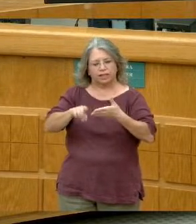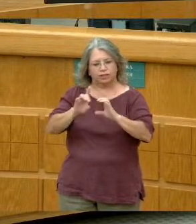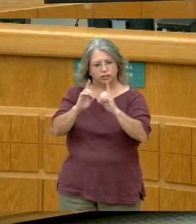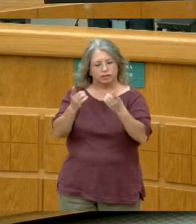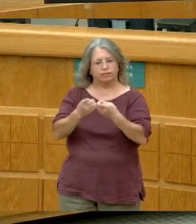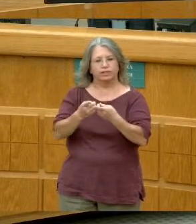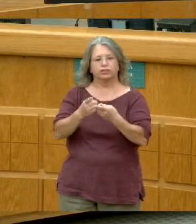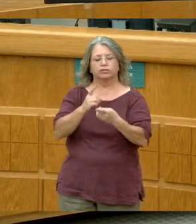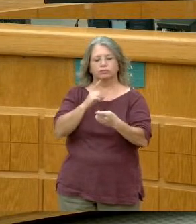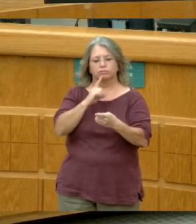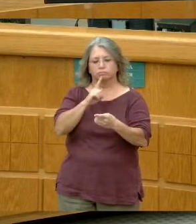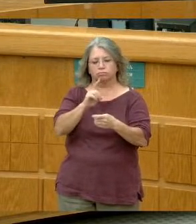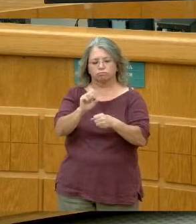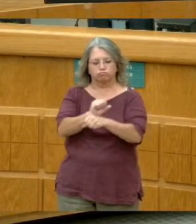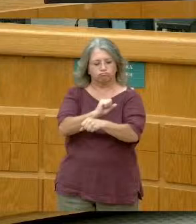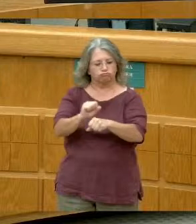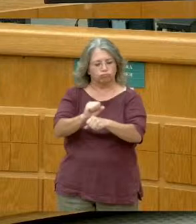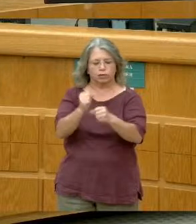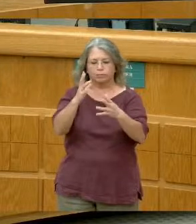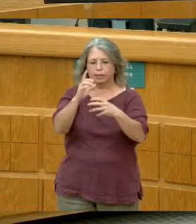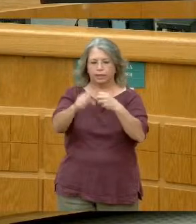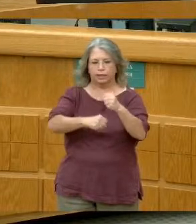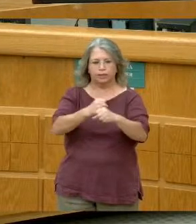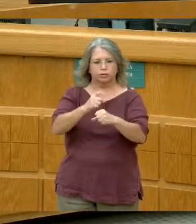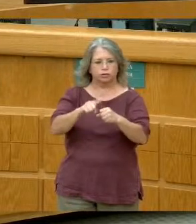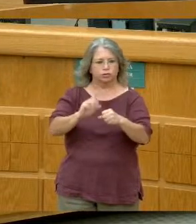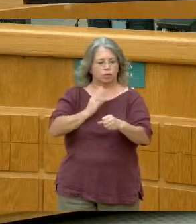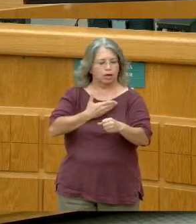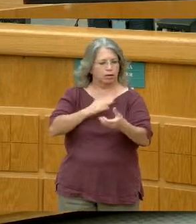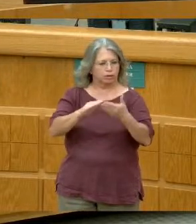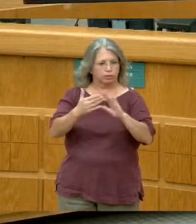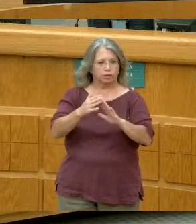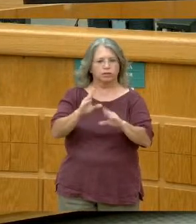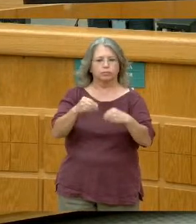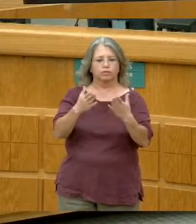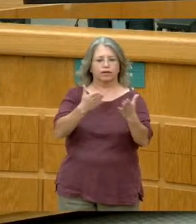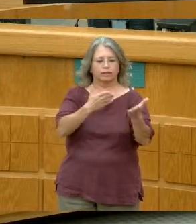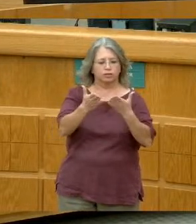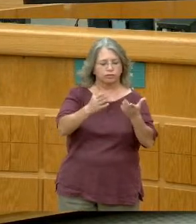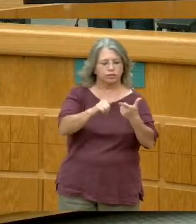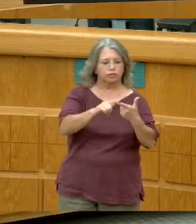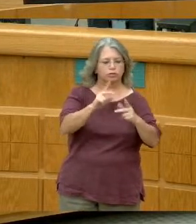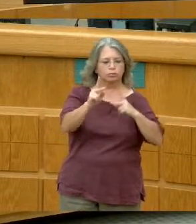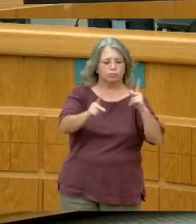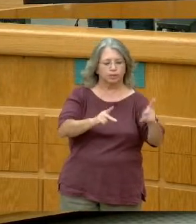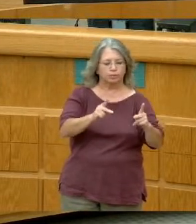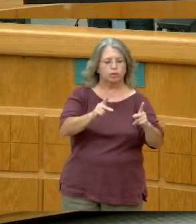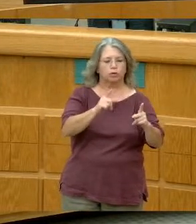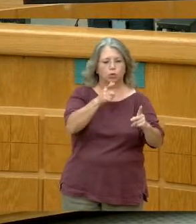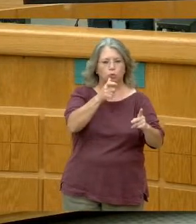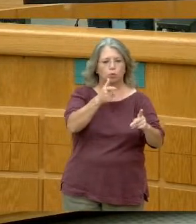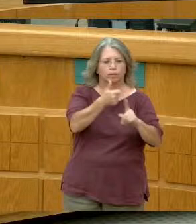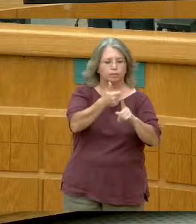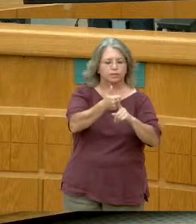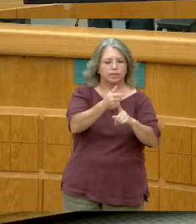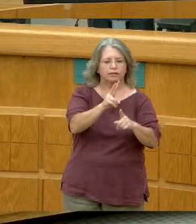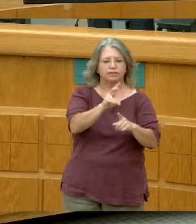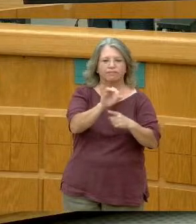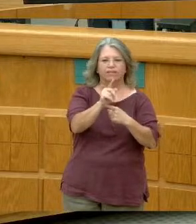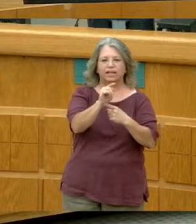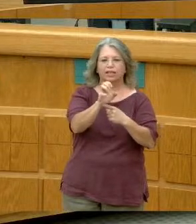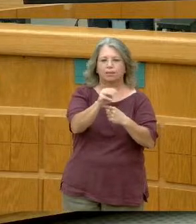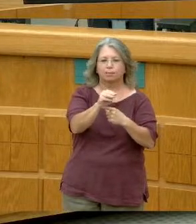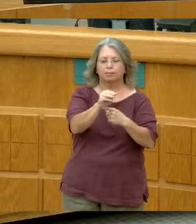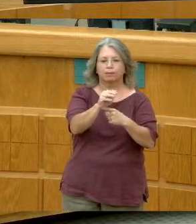to our community by providing awareness, support, and service to the victims of crime. There's no doubt that her